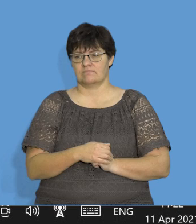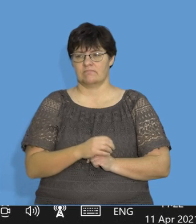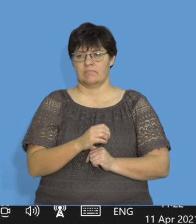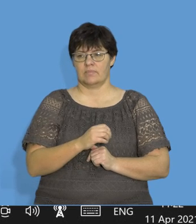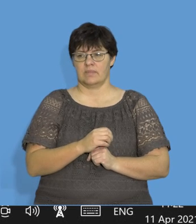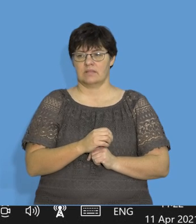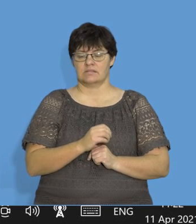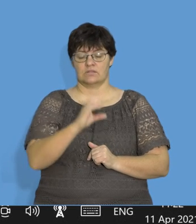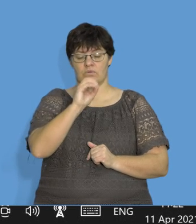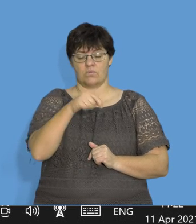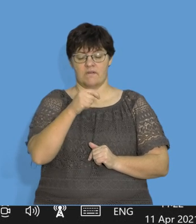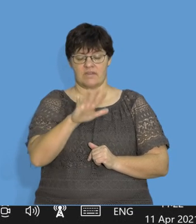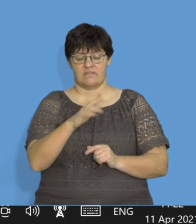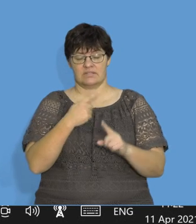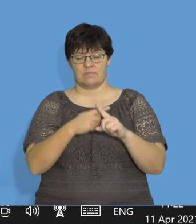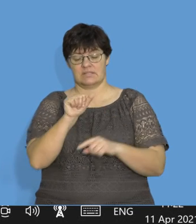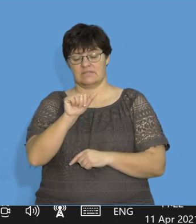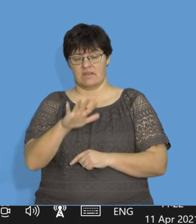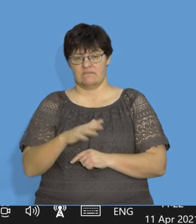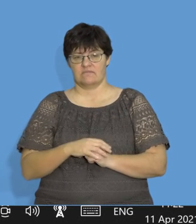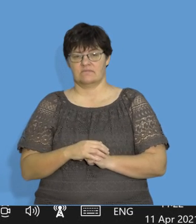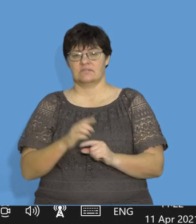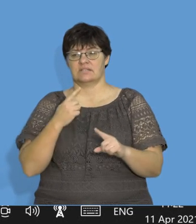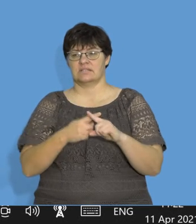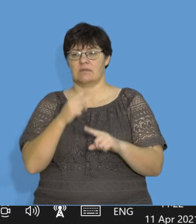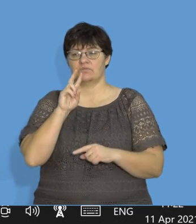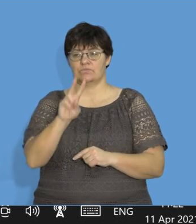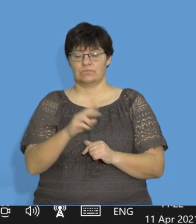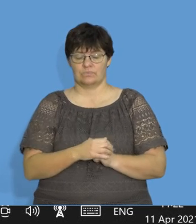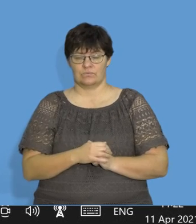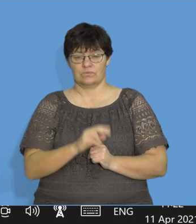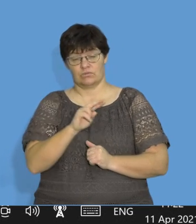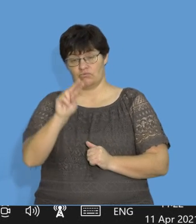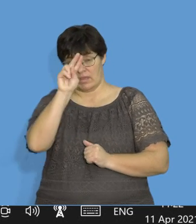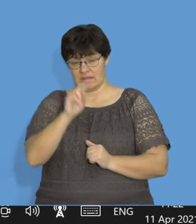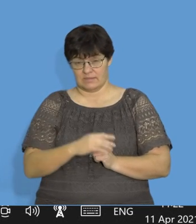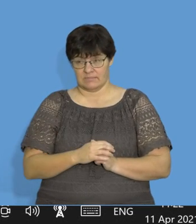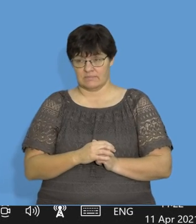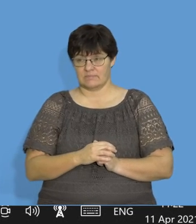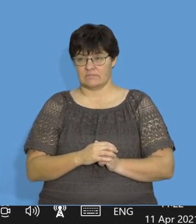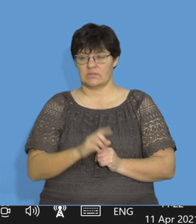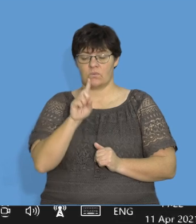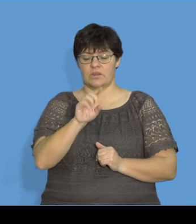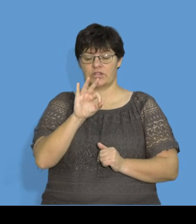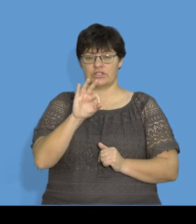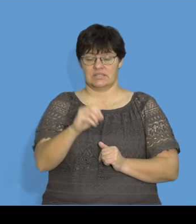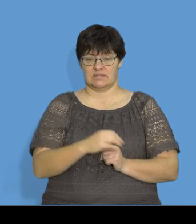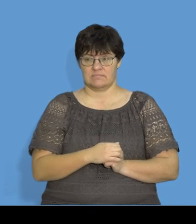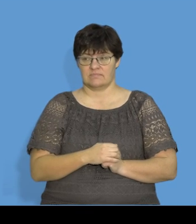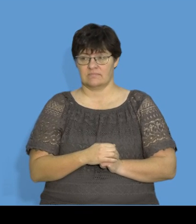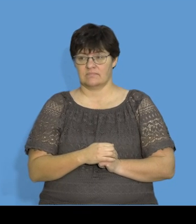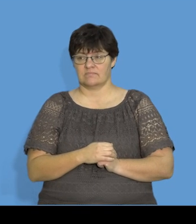half times 65 times 2 squared, and we get